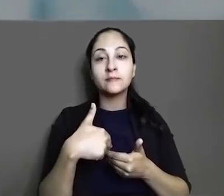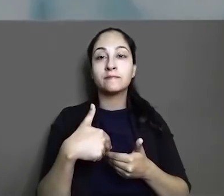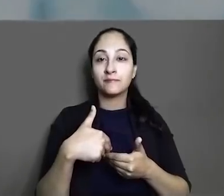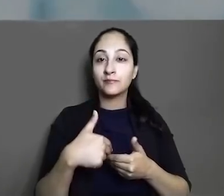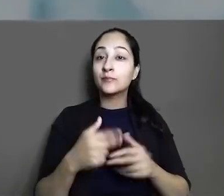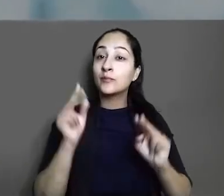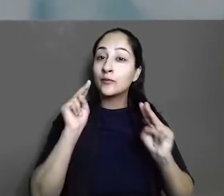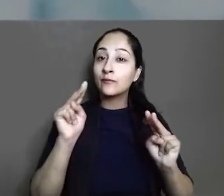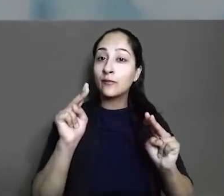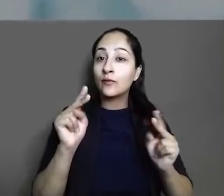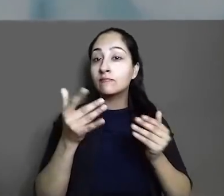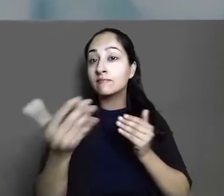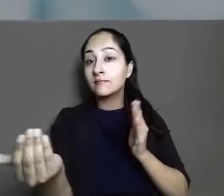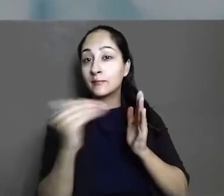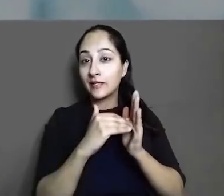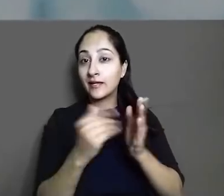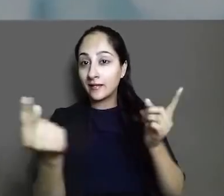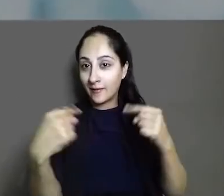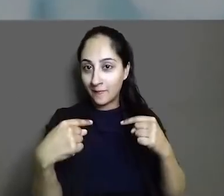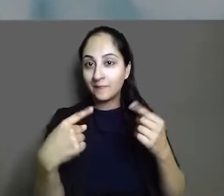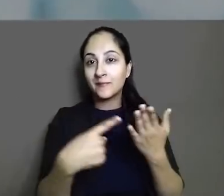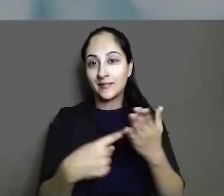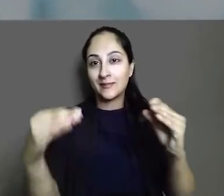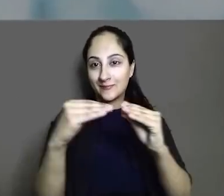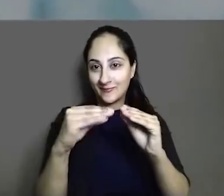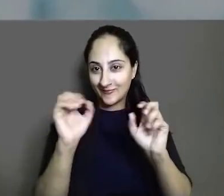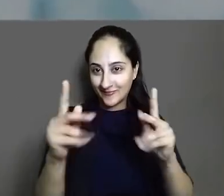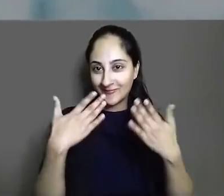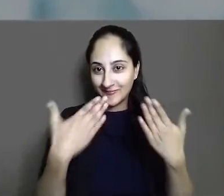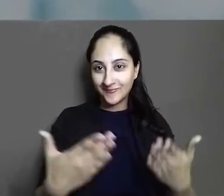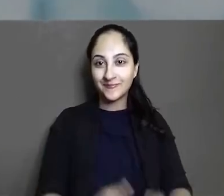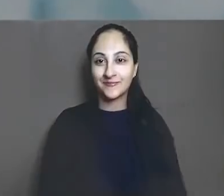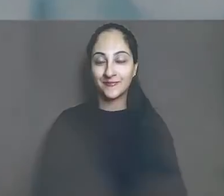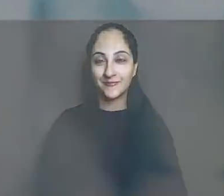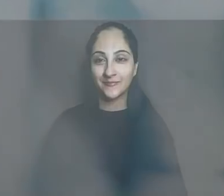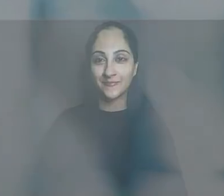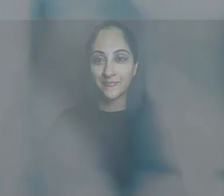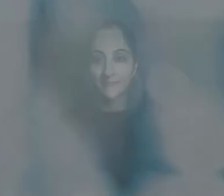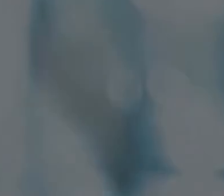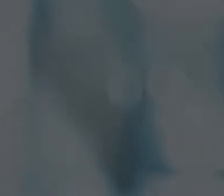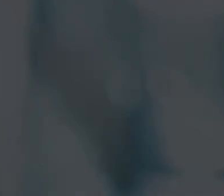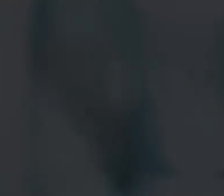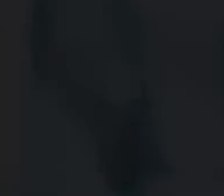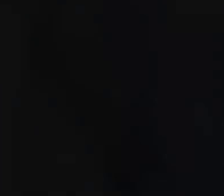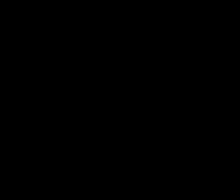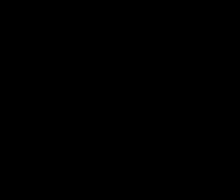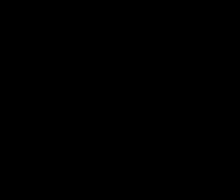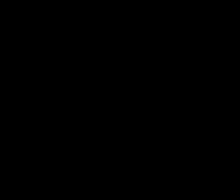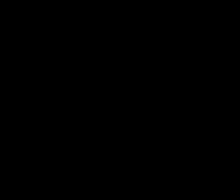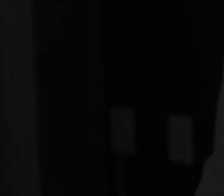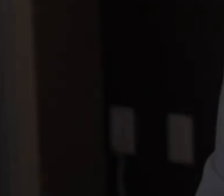Dr. Megani, and Dr. Ismail, thank you so much for joining us today, and we look forward to talking to you again soon.